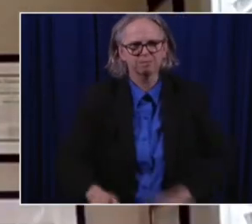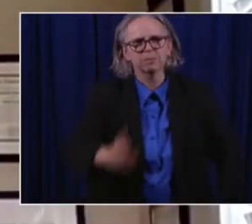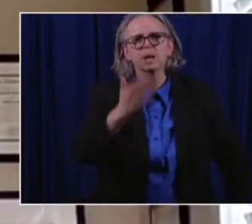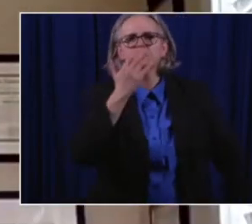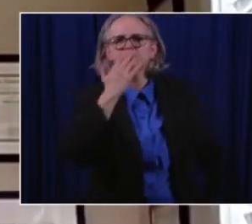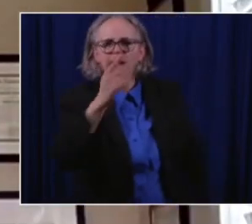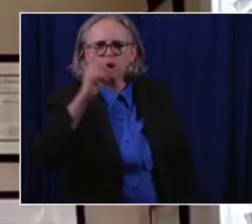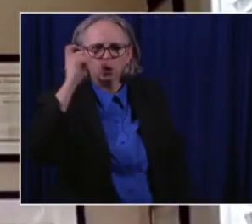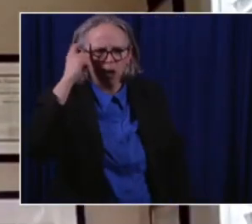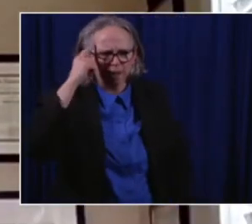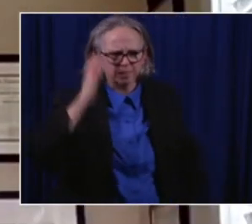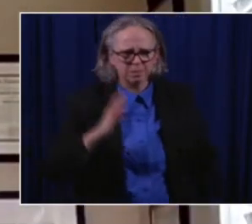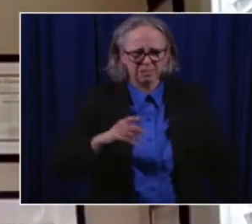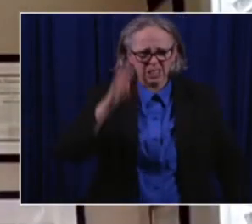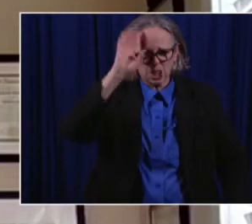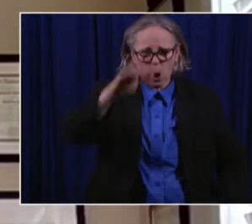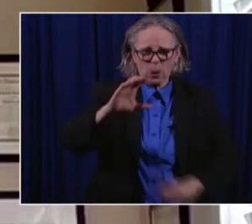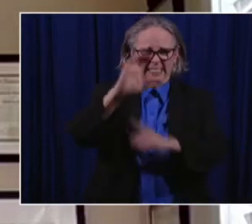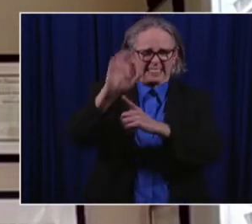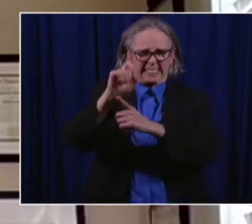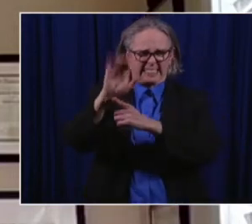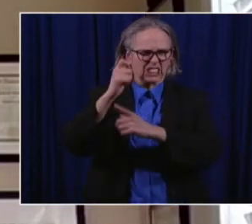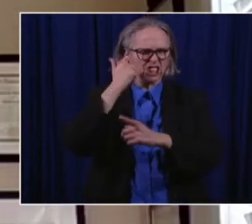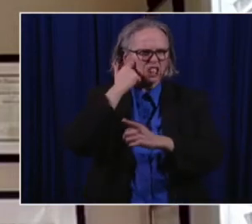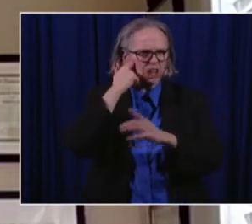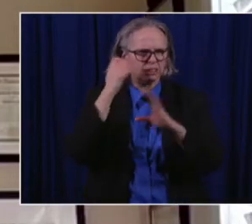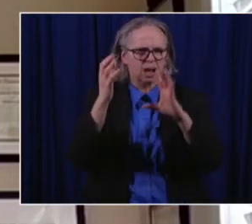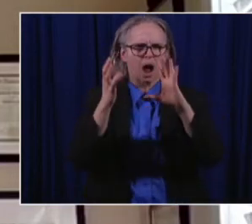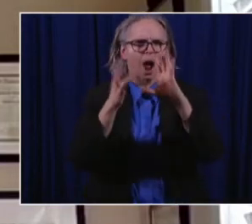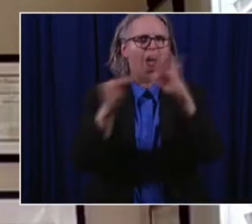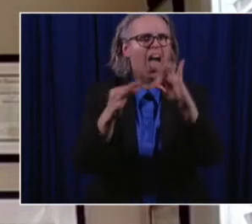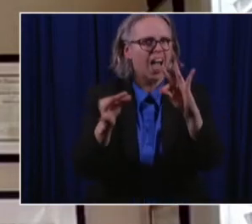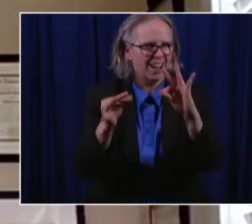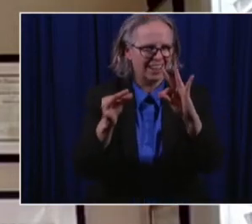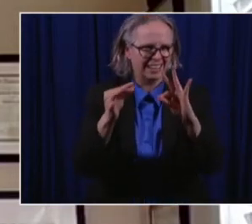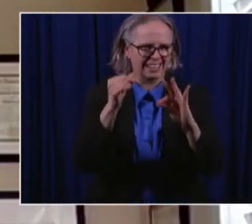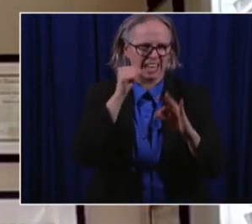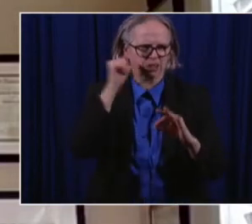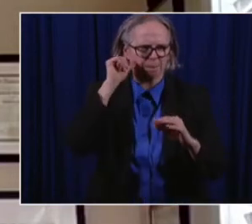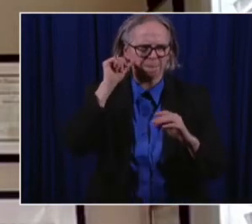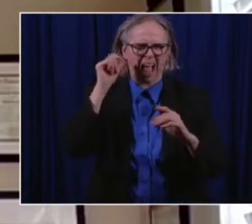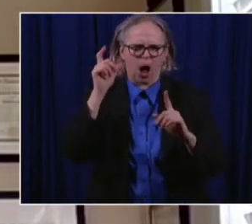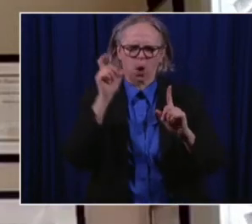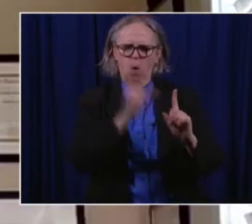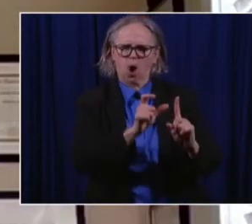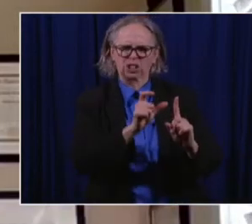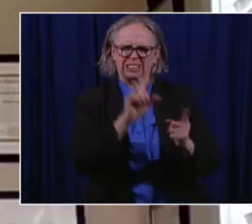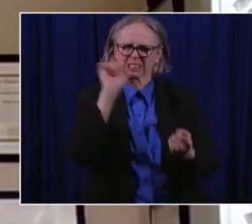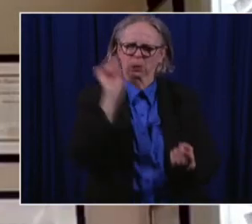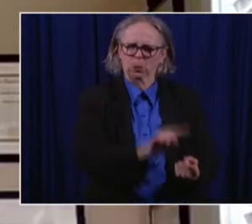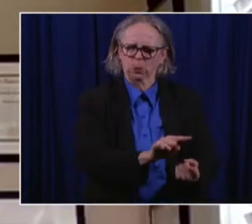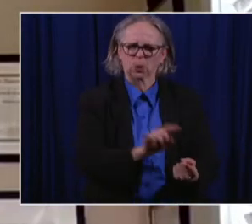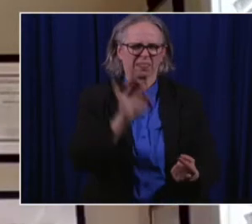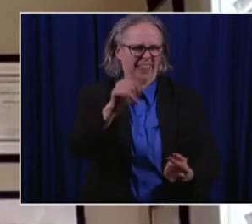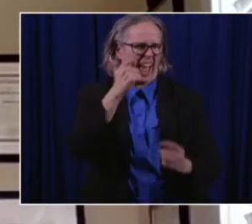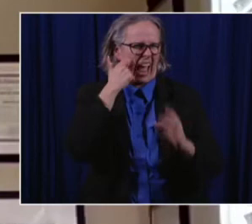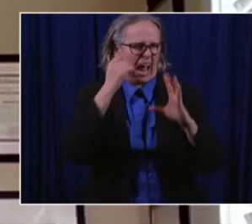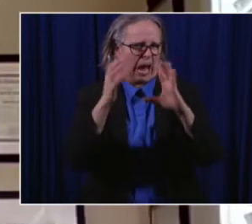released within the past couple of days. We're taking a very active look, and we're doing that in partnership